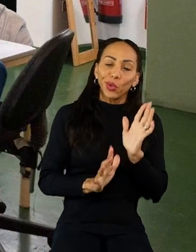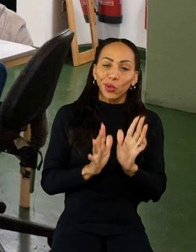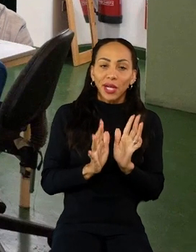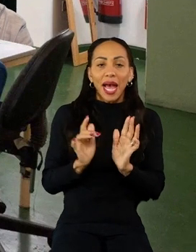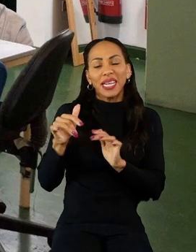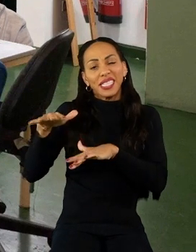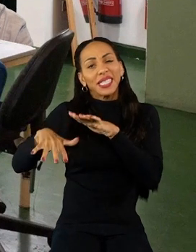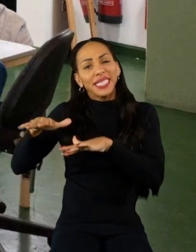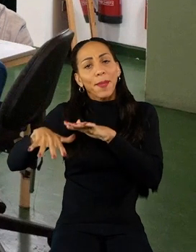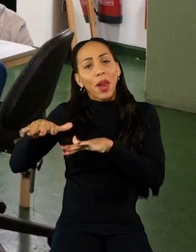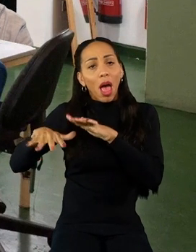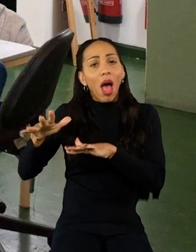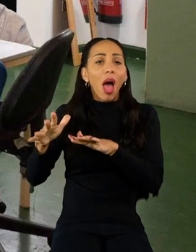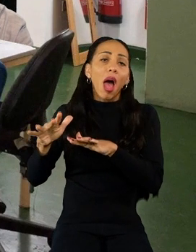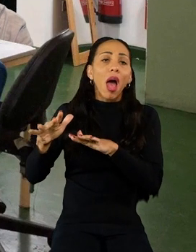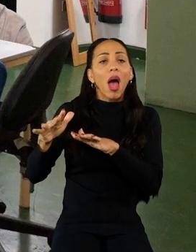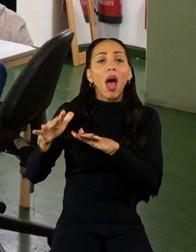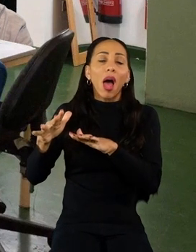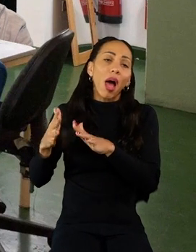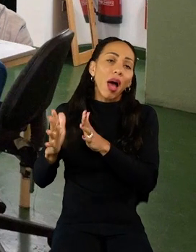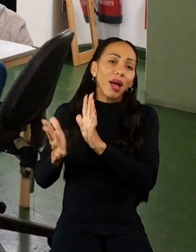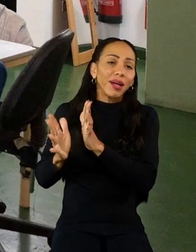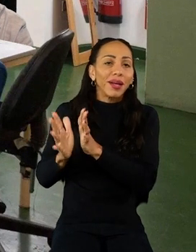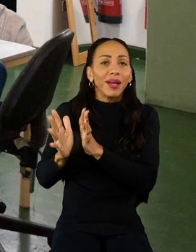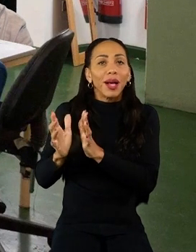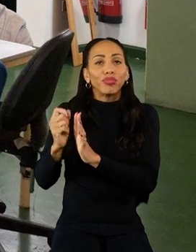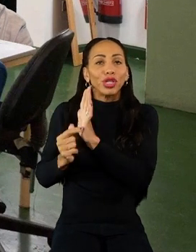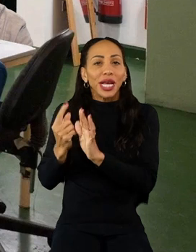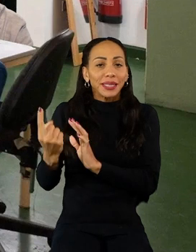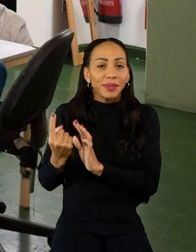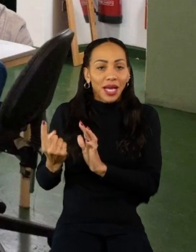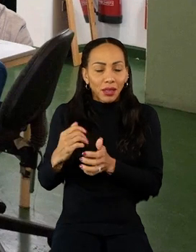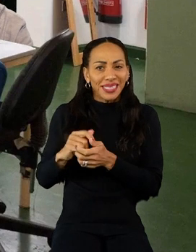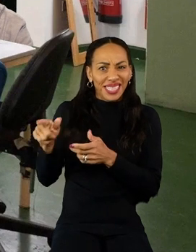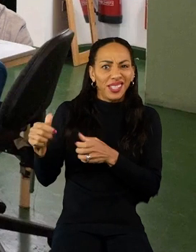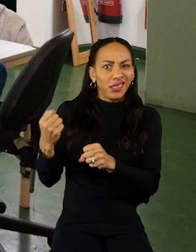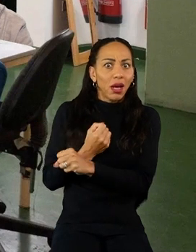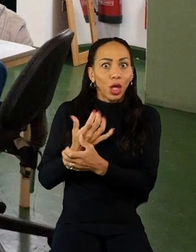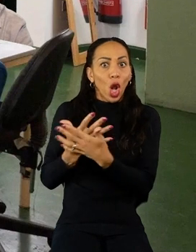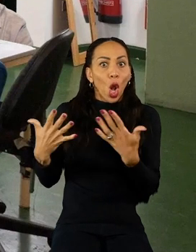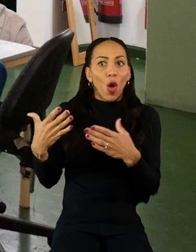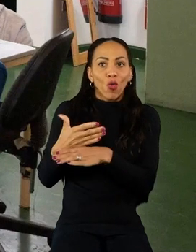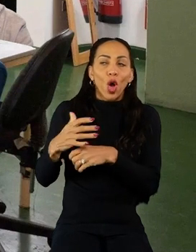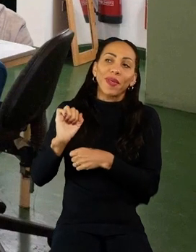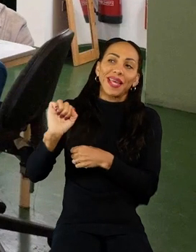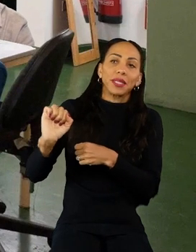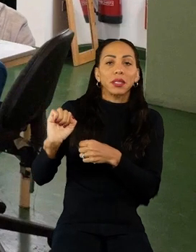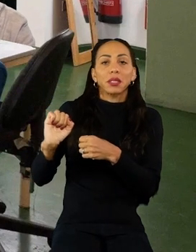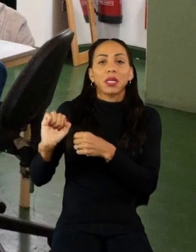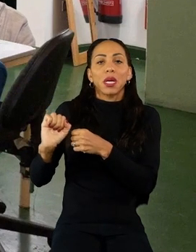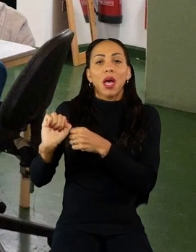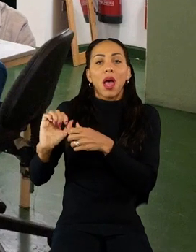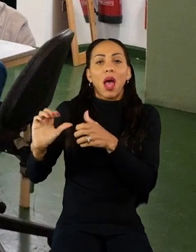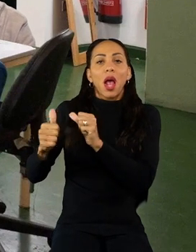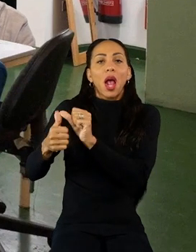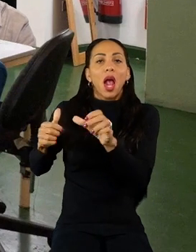time and undertaken another performance project similarly. Sorry, I haven't included some of your work, Steve. I know that you've done a